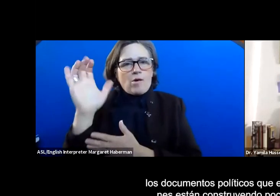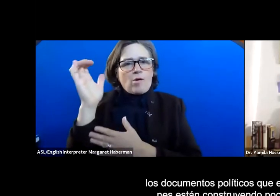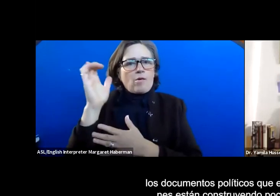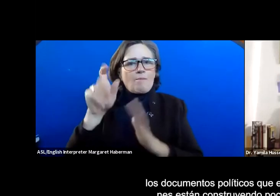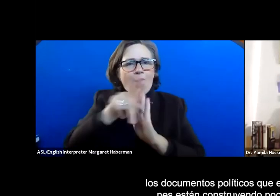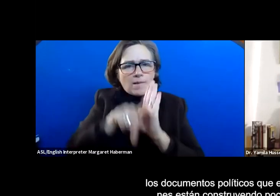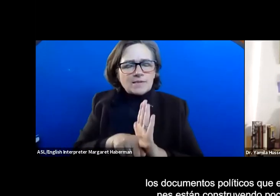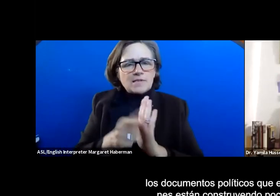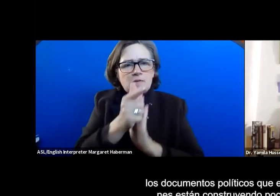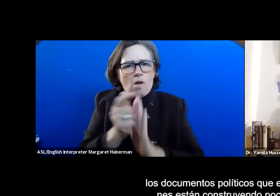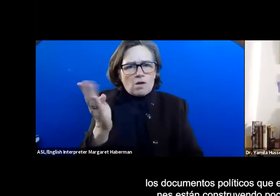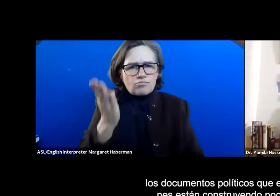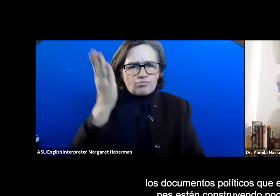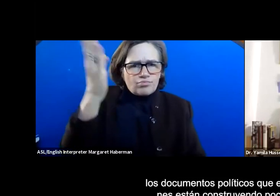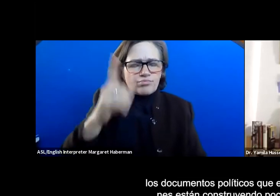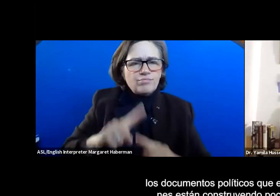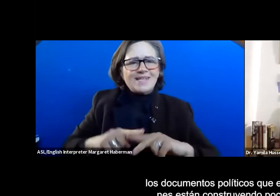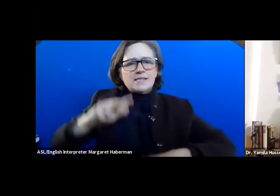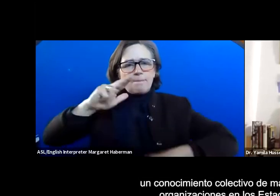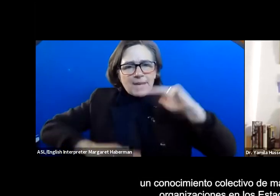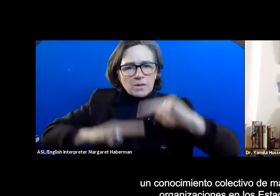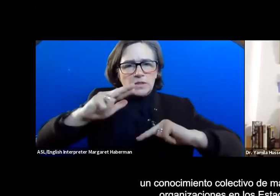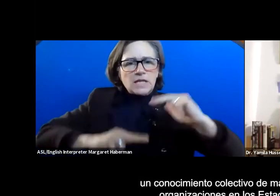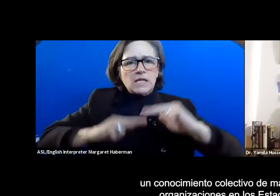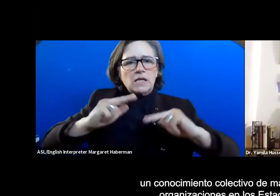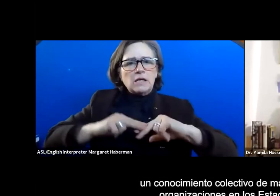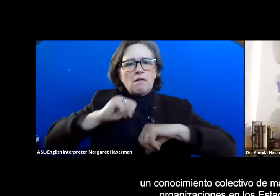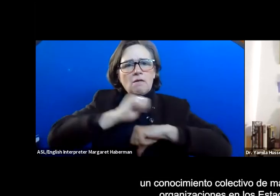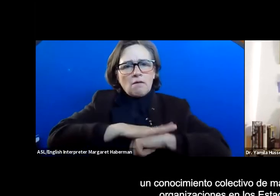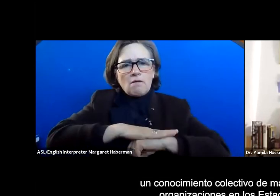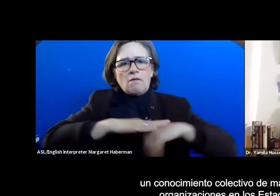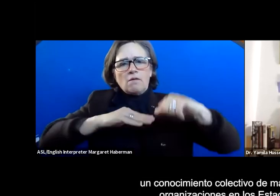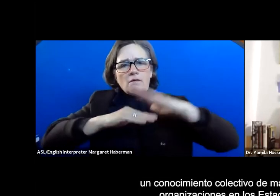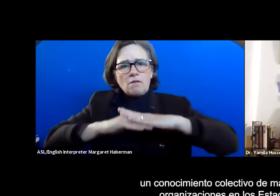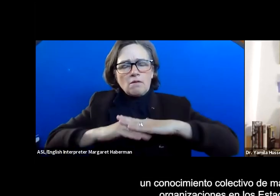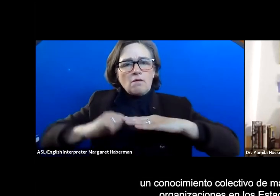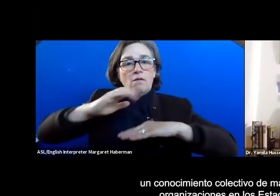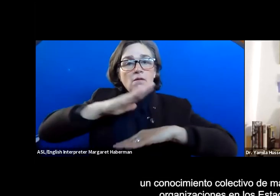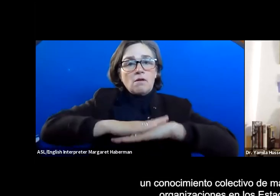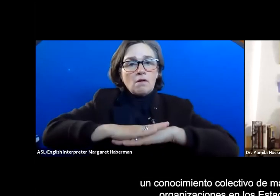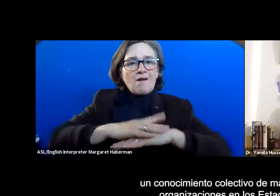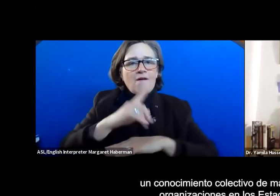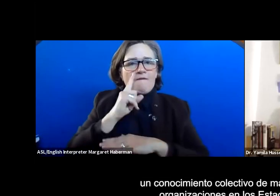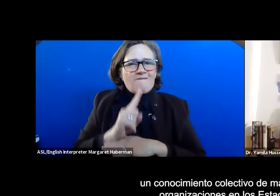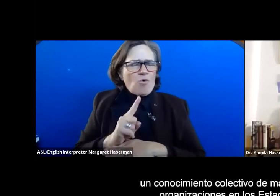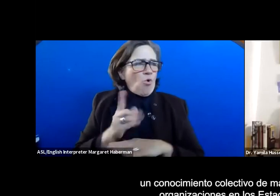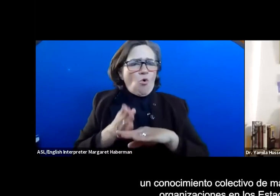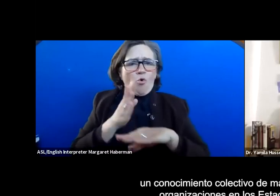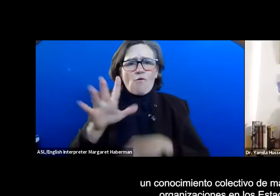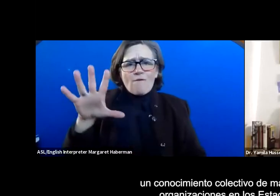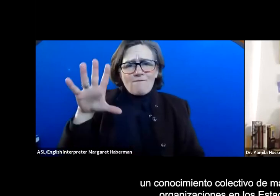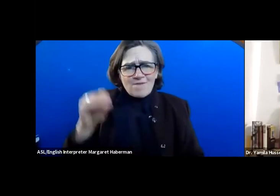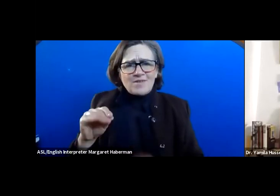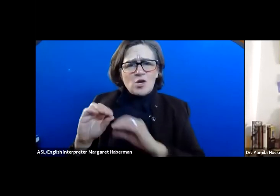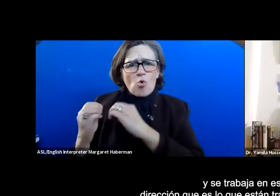are gradually building on a collective knowledge of over 50 Black organizations in the United